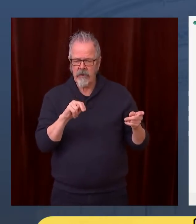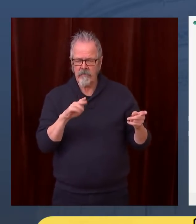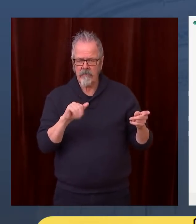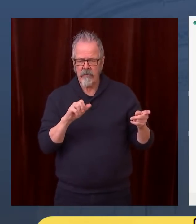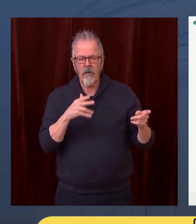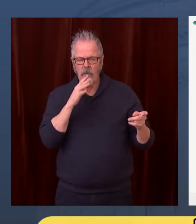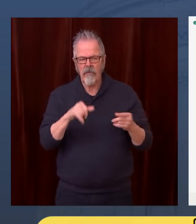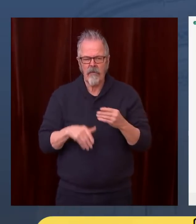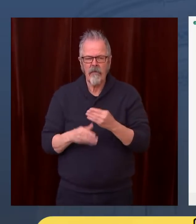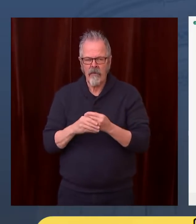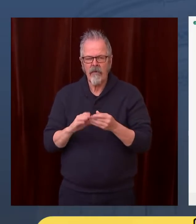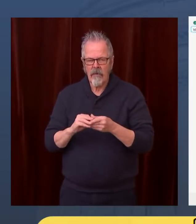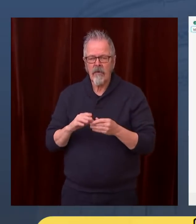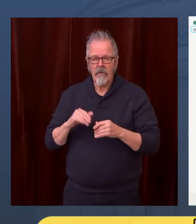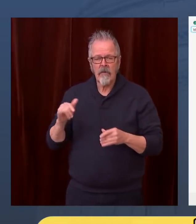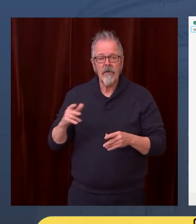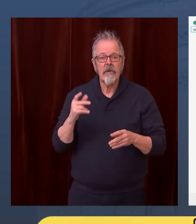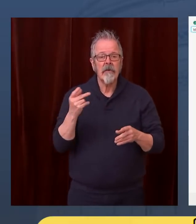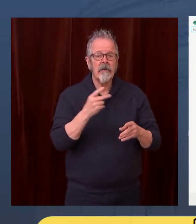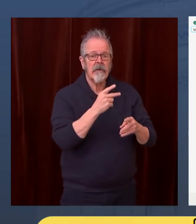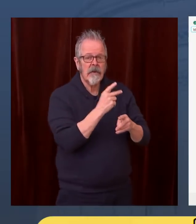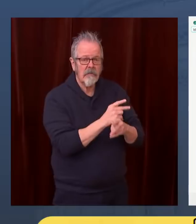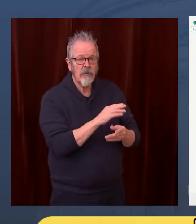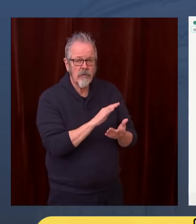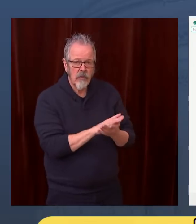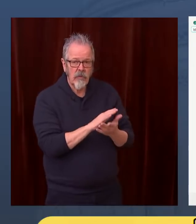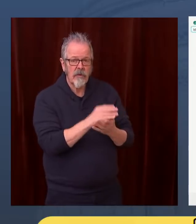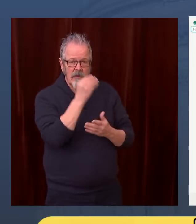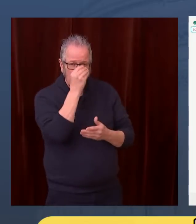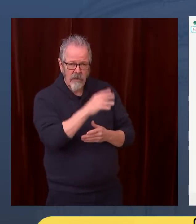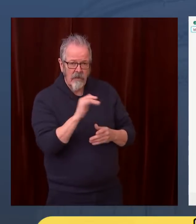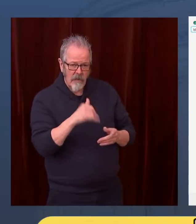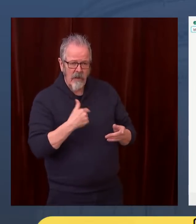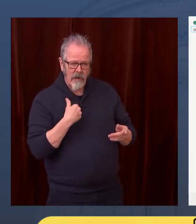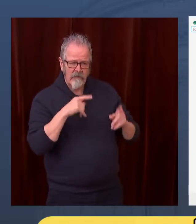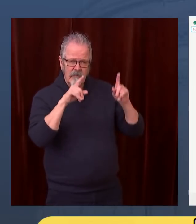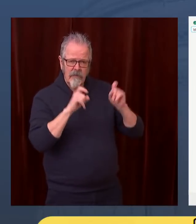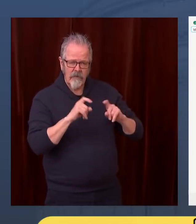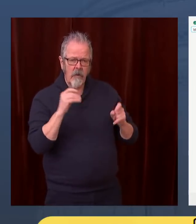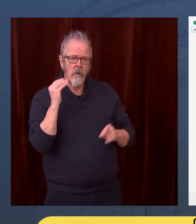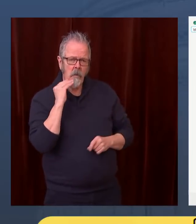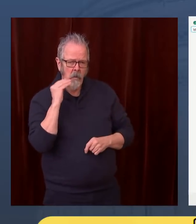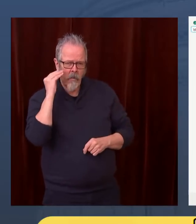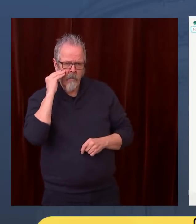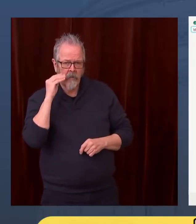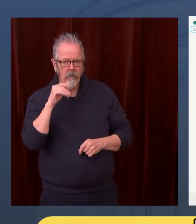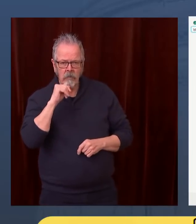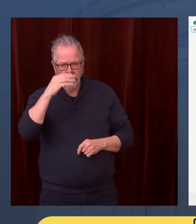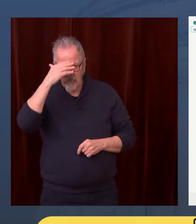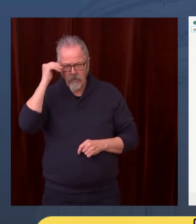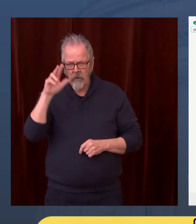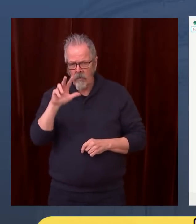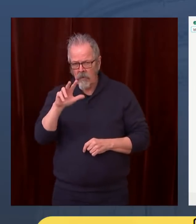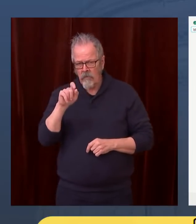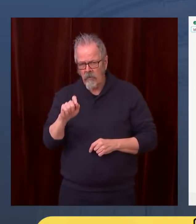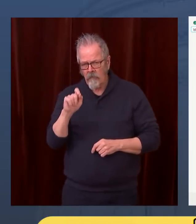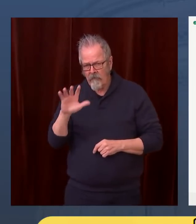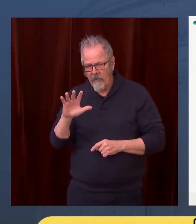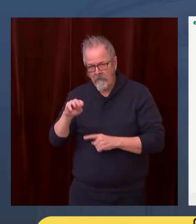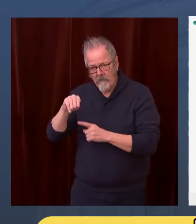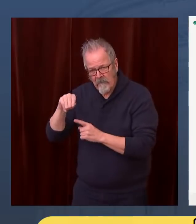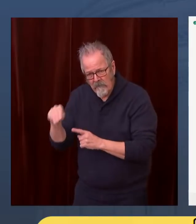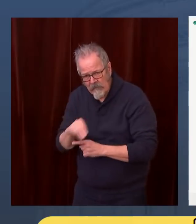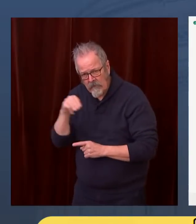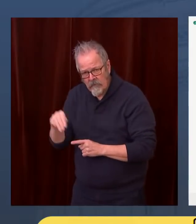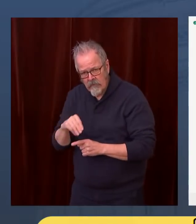at-home tests that are in the hands of Washingtonians. Remember, 3.5 million and counting for Washingtonians, but that does